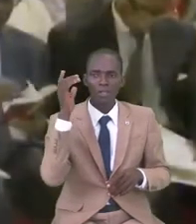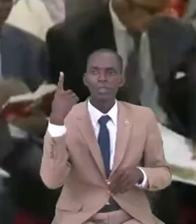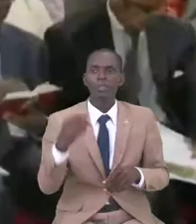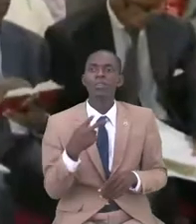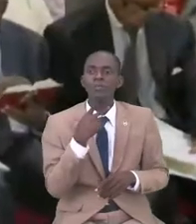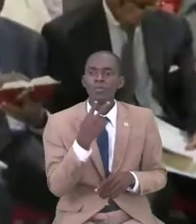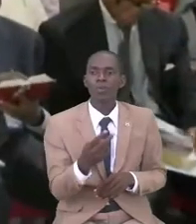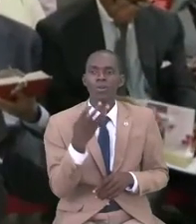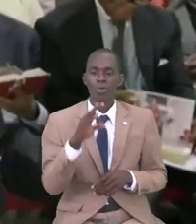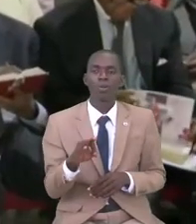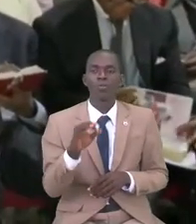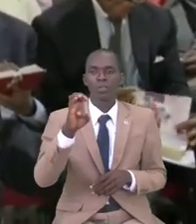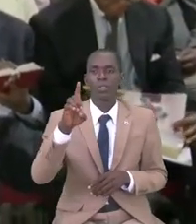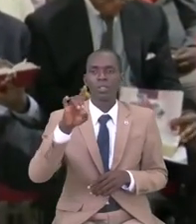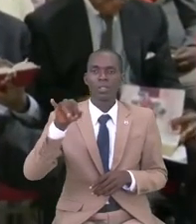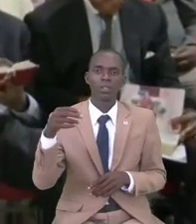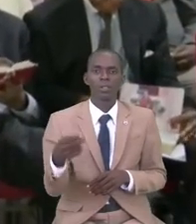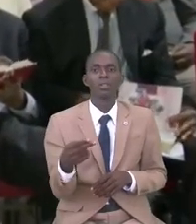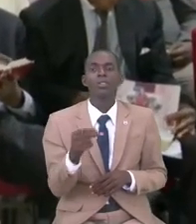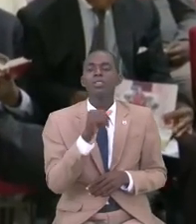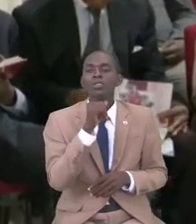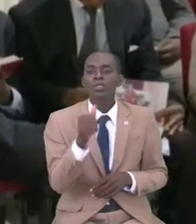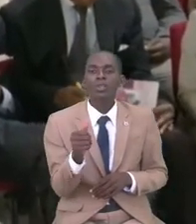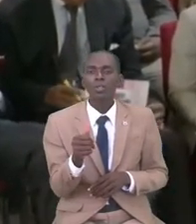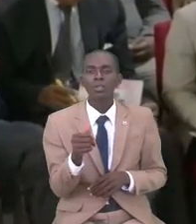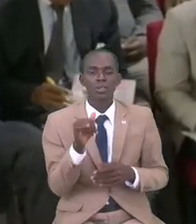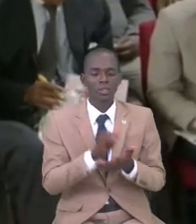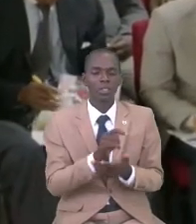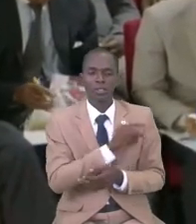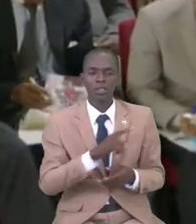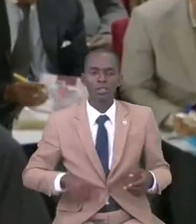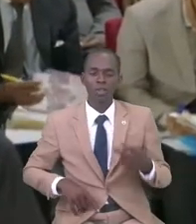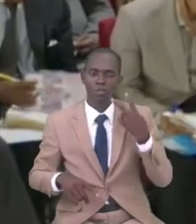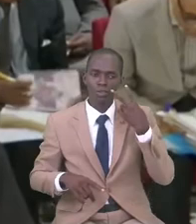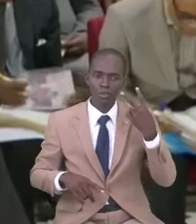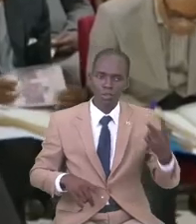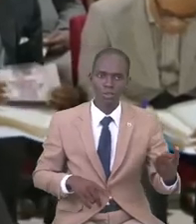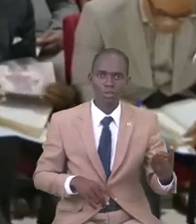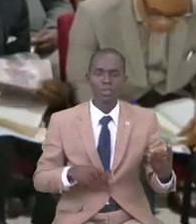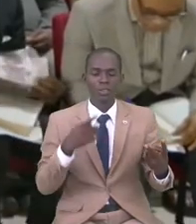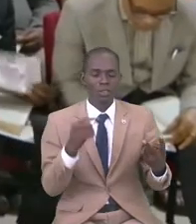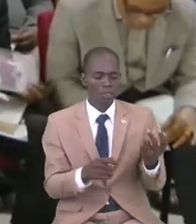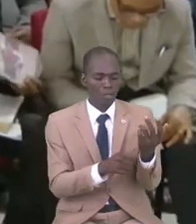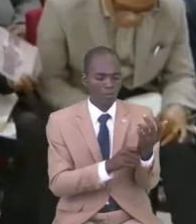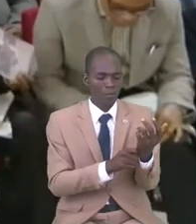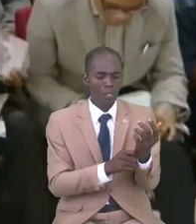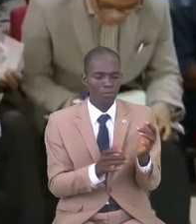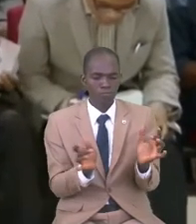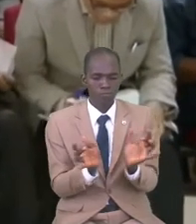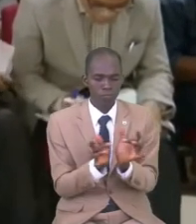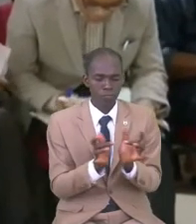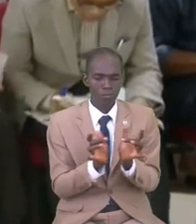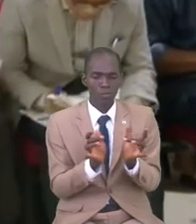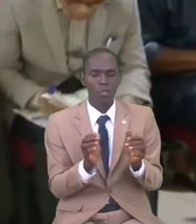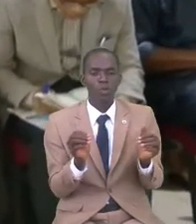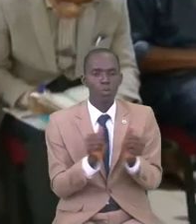voice of Elijah. Not the Lord saw the flesh contact of Elijah with the